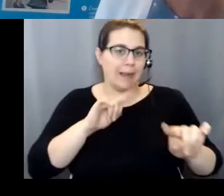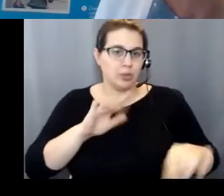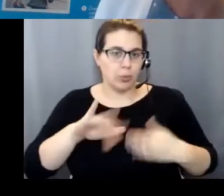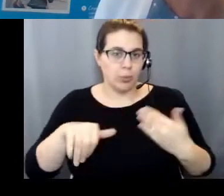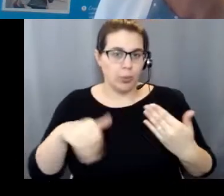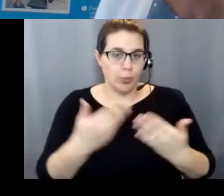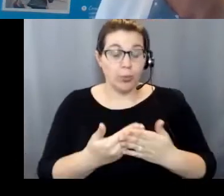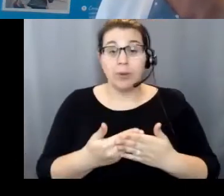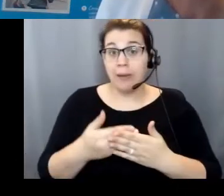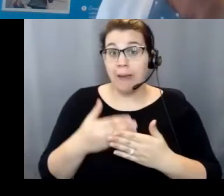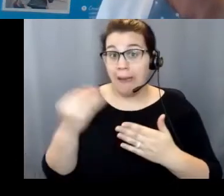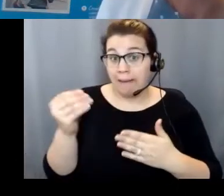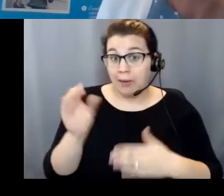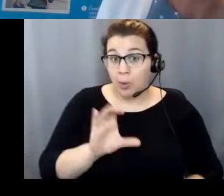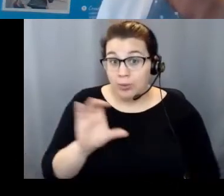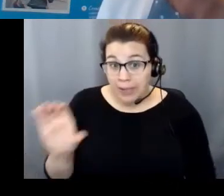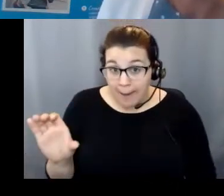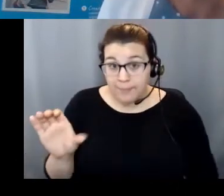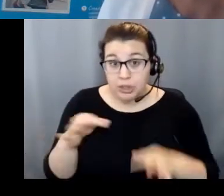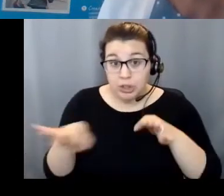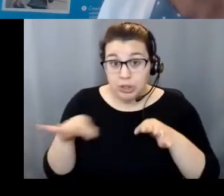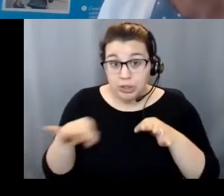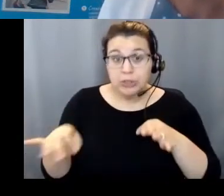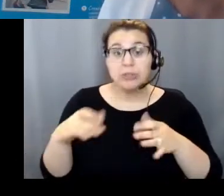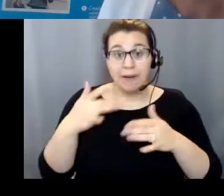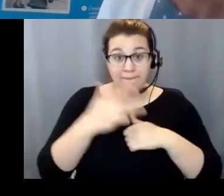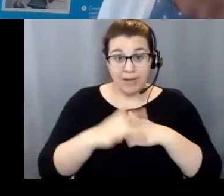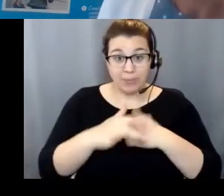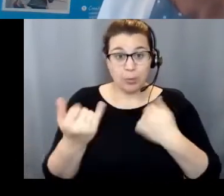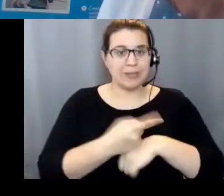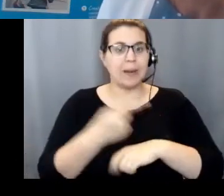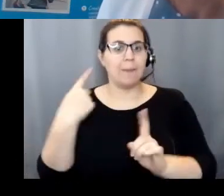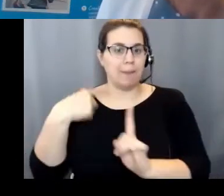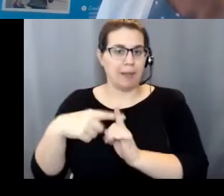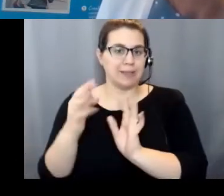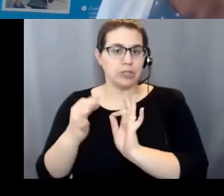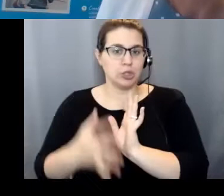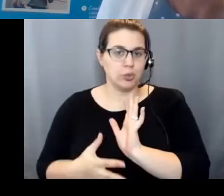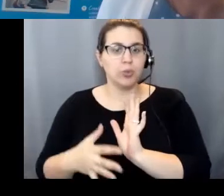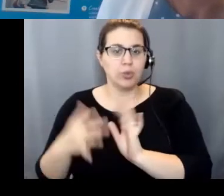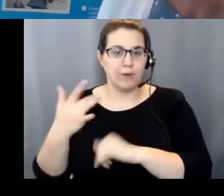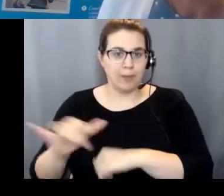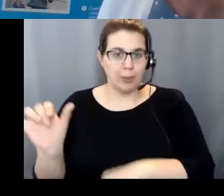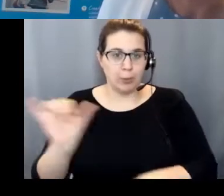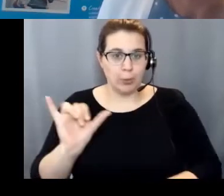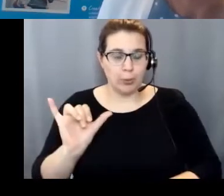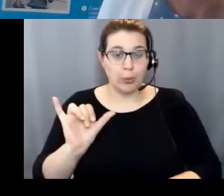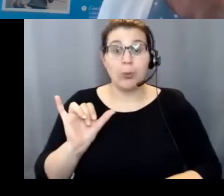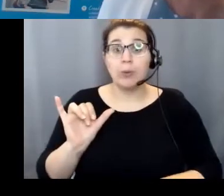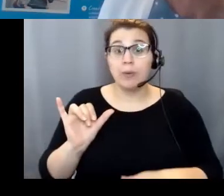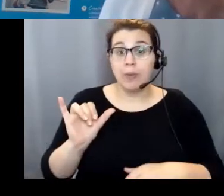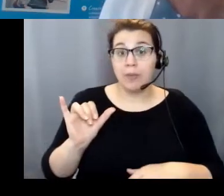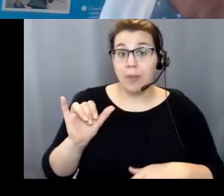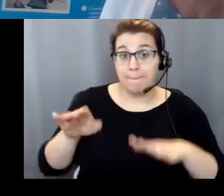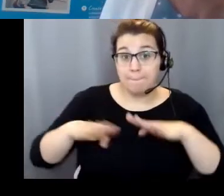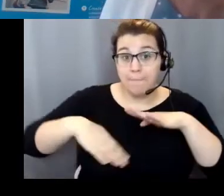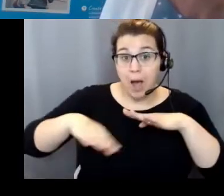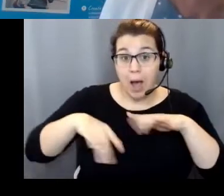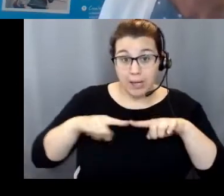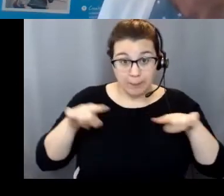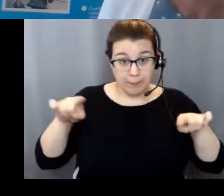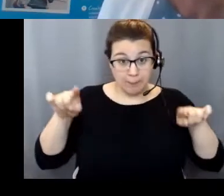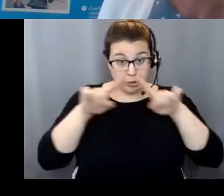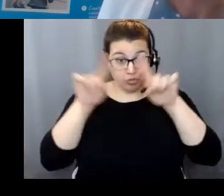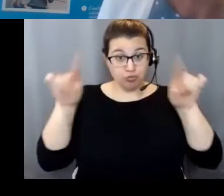and a sign language interpreter are available for today's session. You can find and click closed captioning at the bottom of your